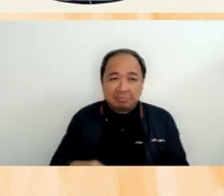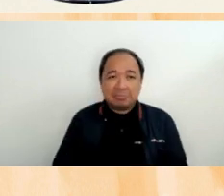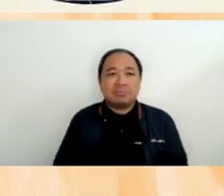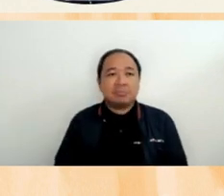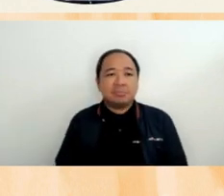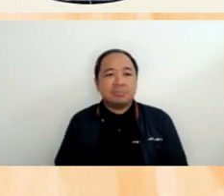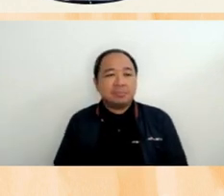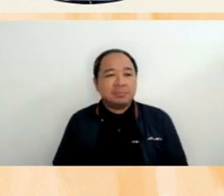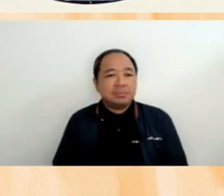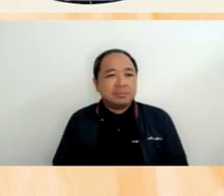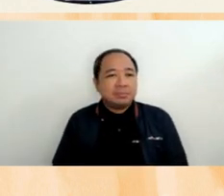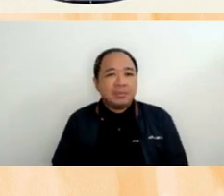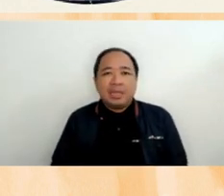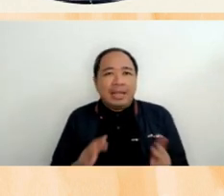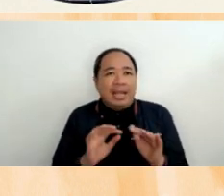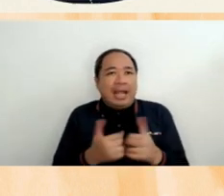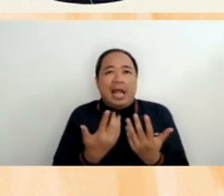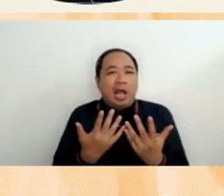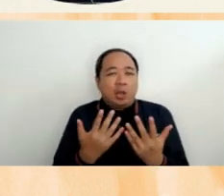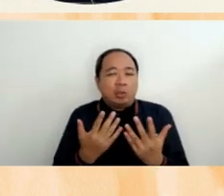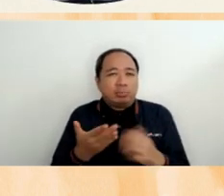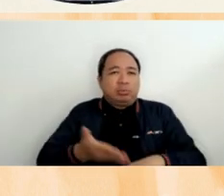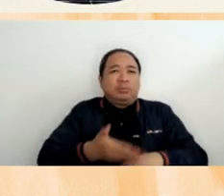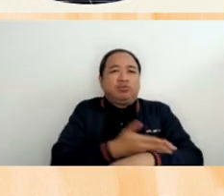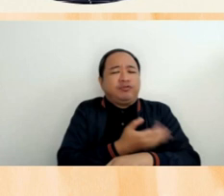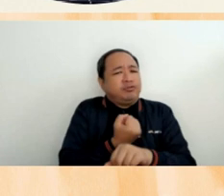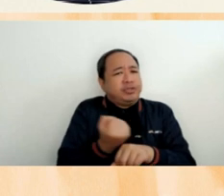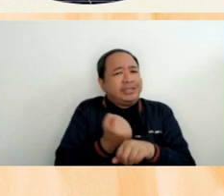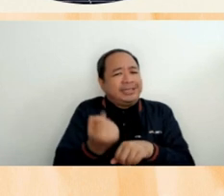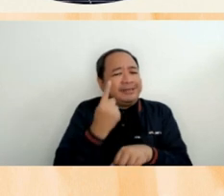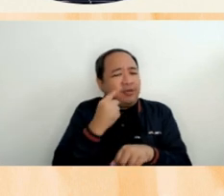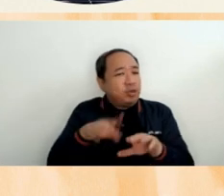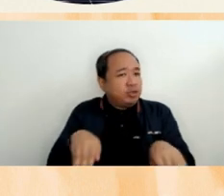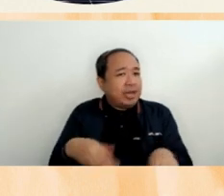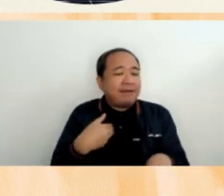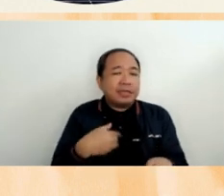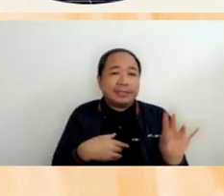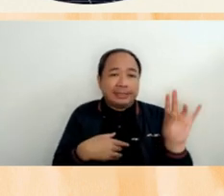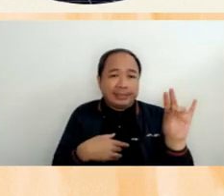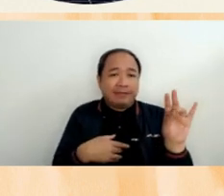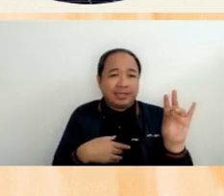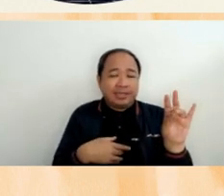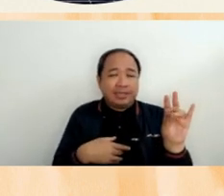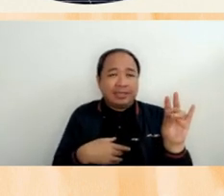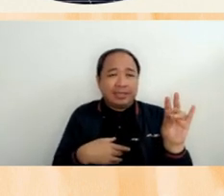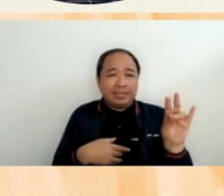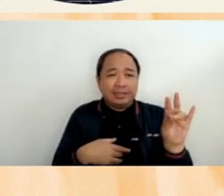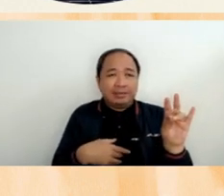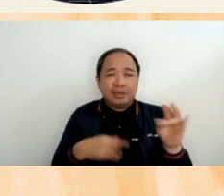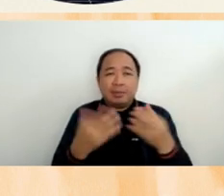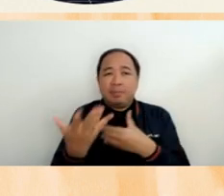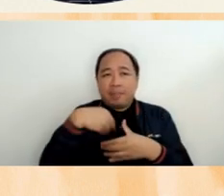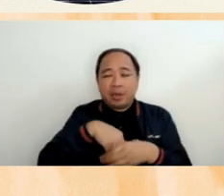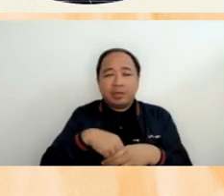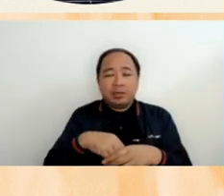How then do we build resilience in children? There are seven components of resilience, or